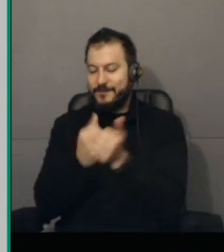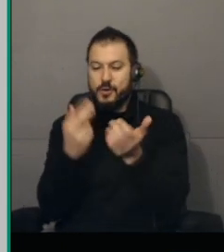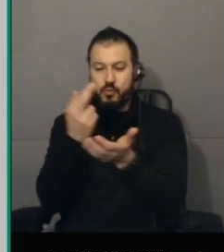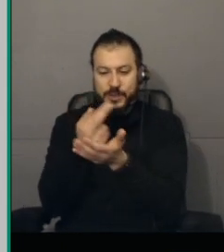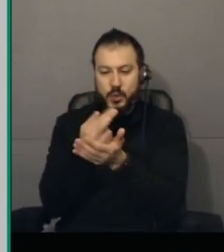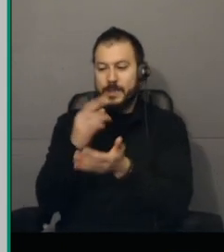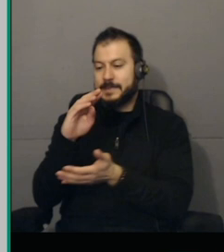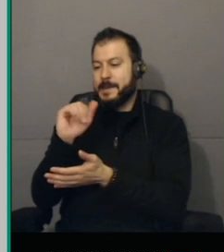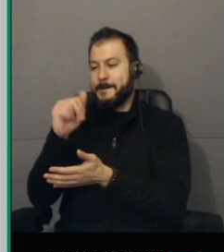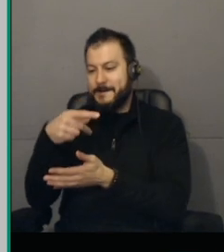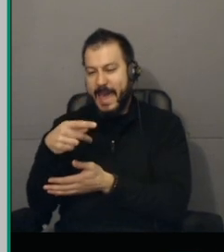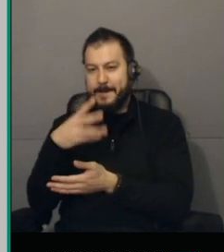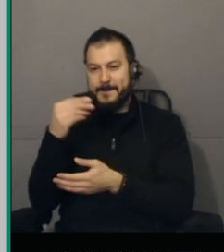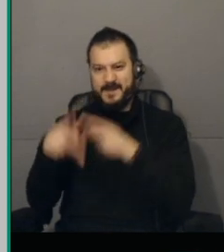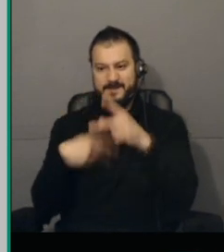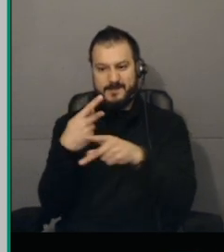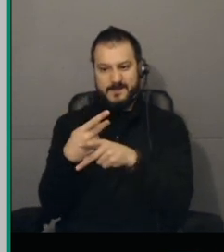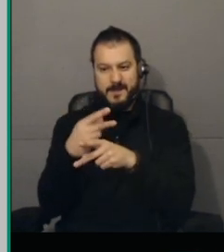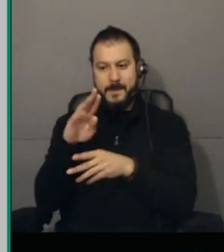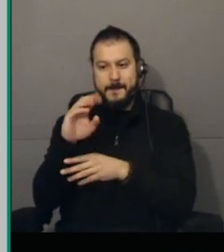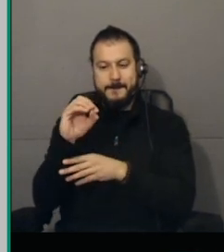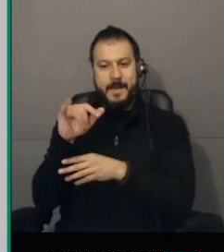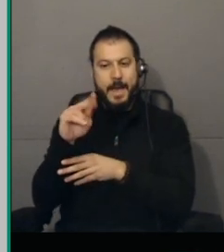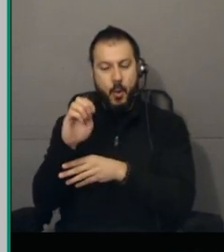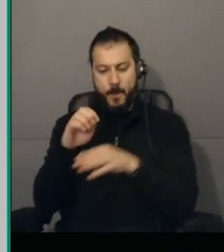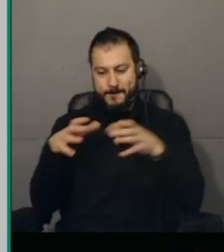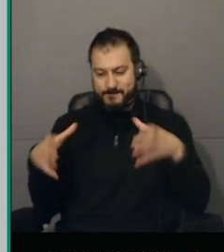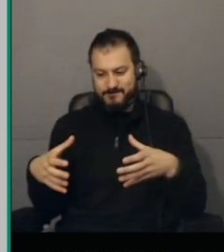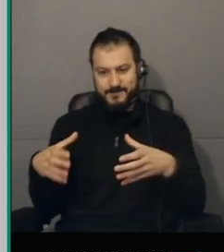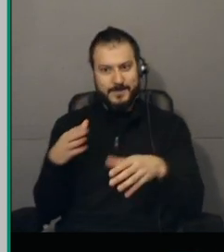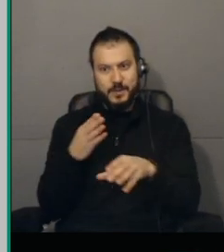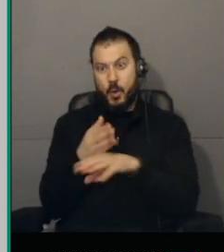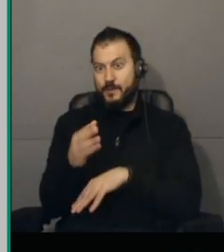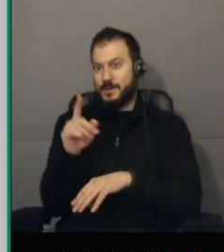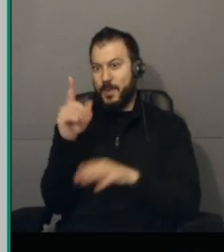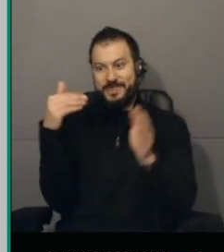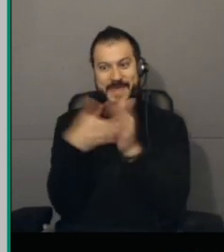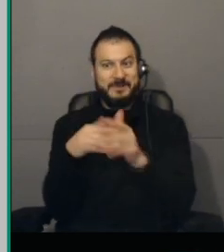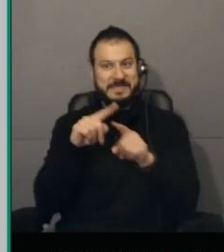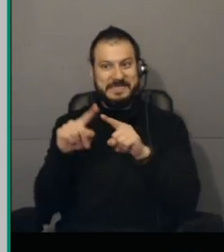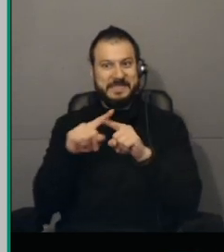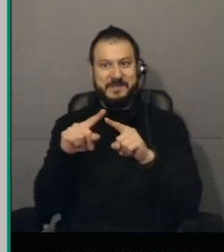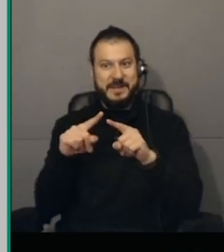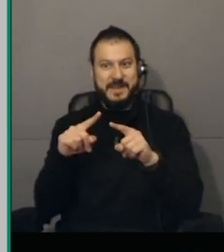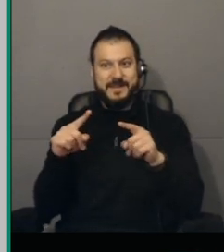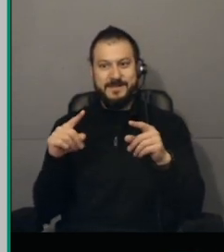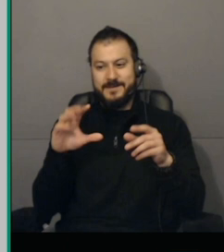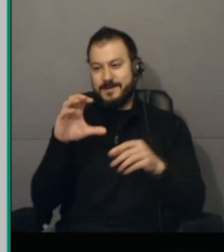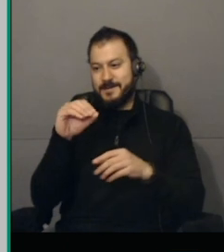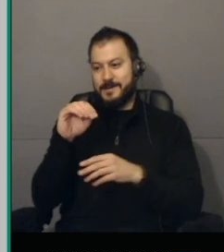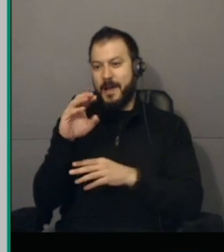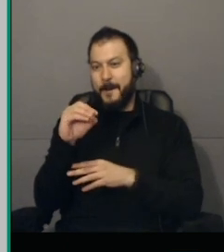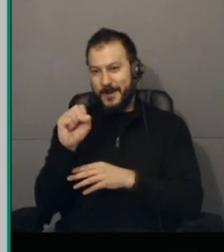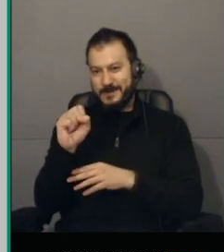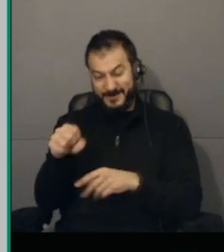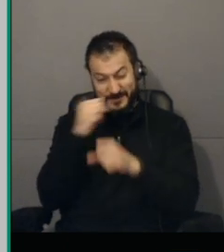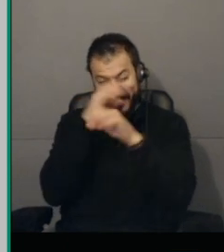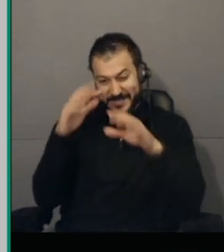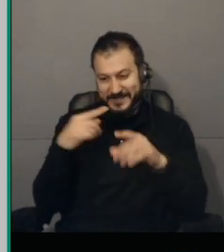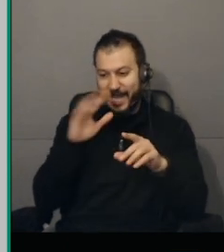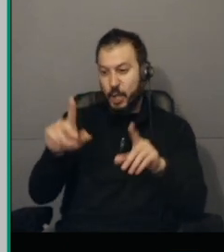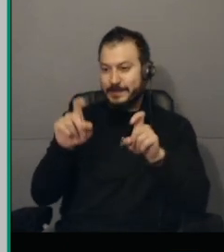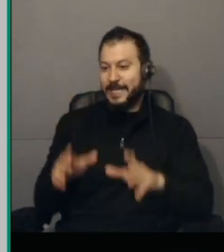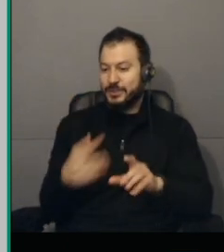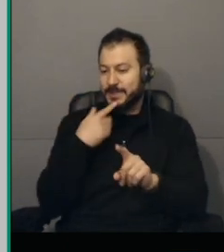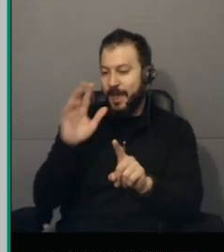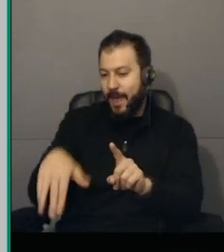resource, map, and biome, which that alone covers almost 1,000 of those combinations. I want you to imagine going to your test team and